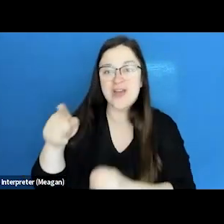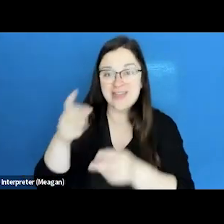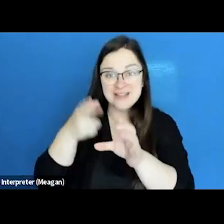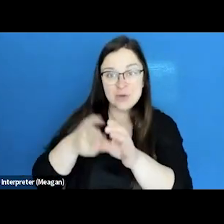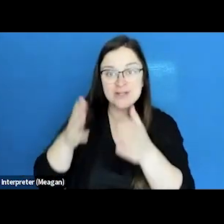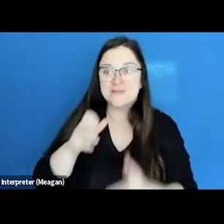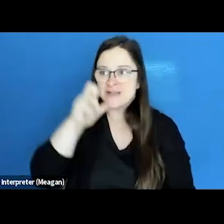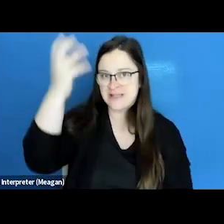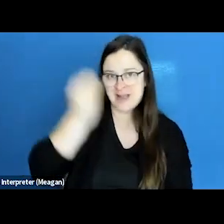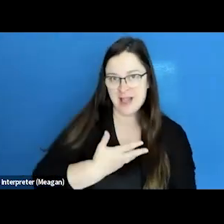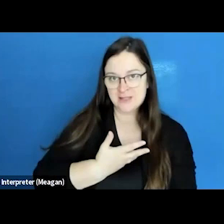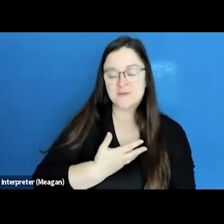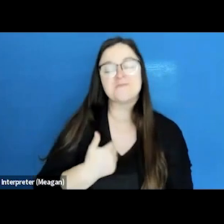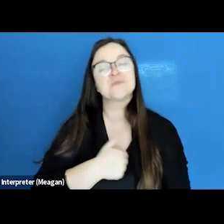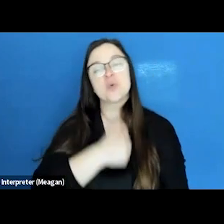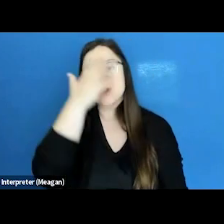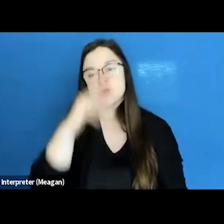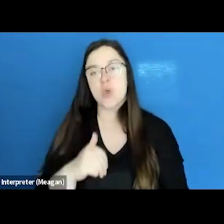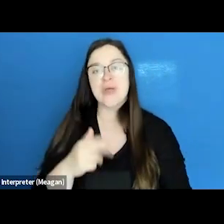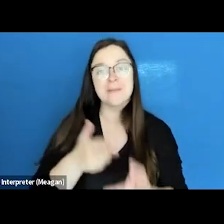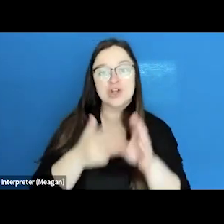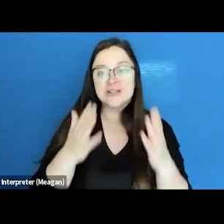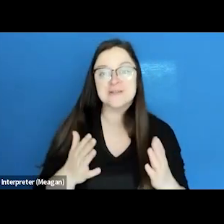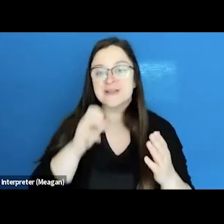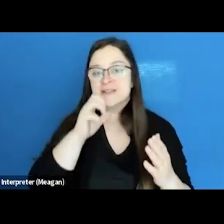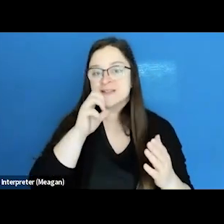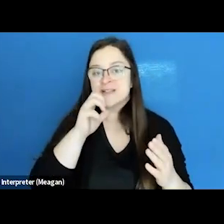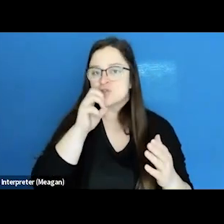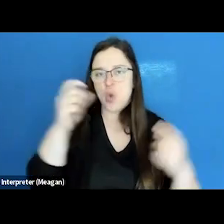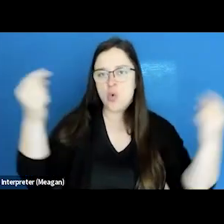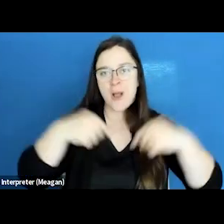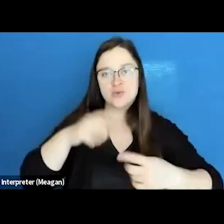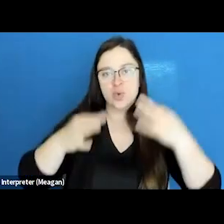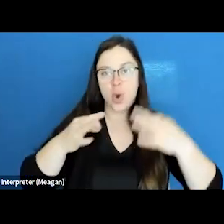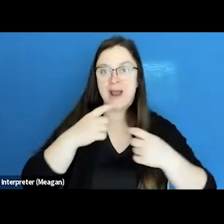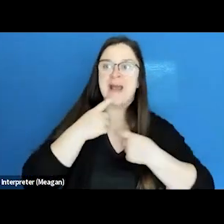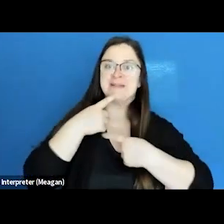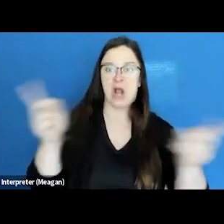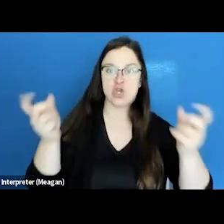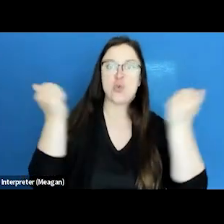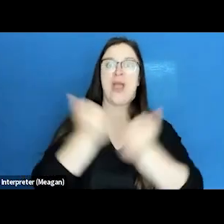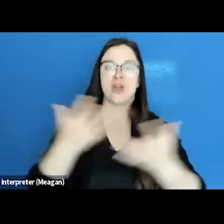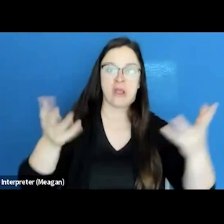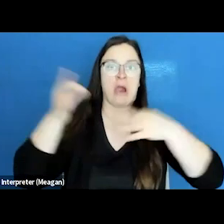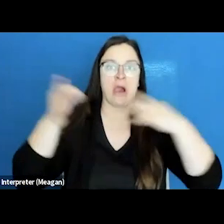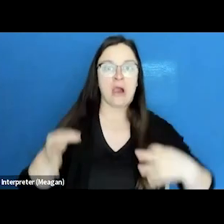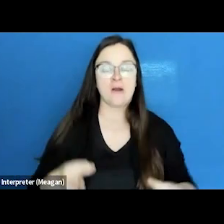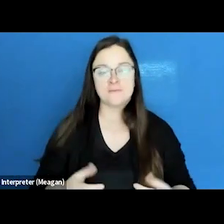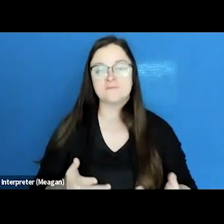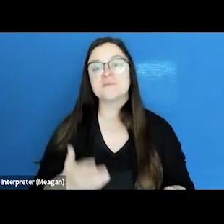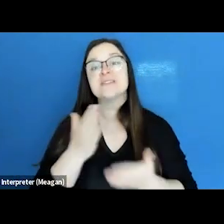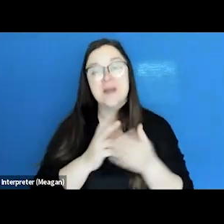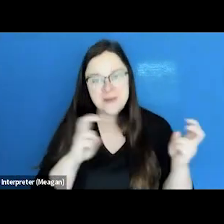participants don't come into court or even their assessments and tell you everything. Some issues have to be disclosed with